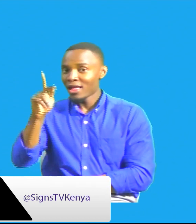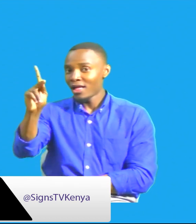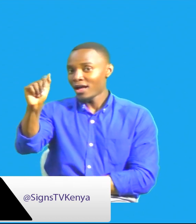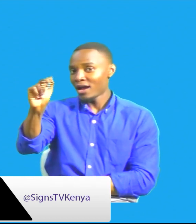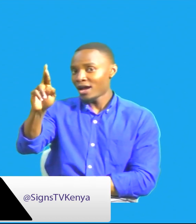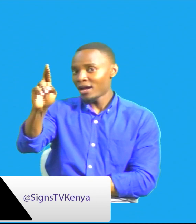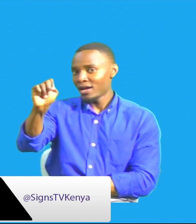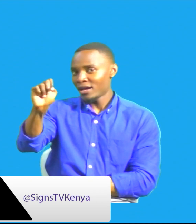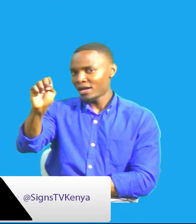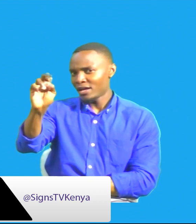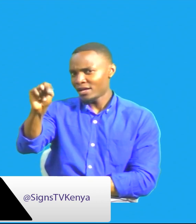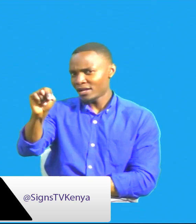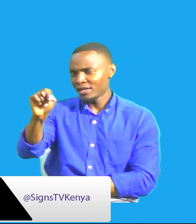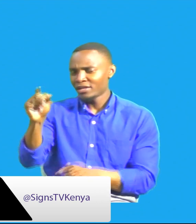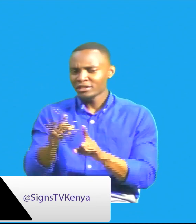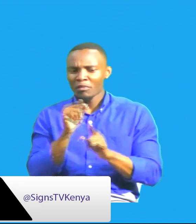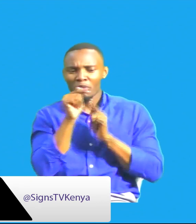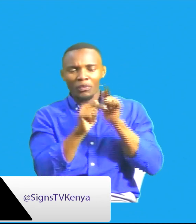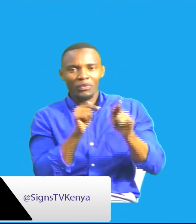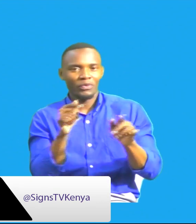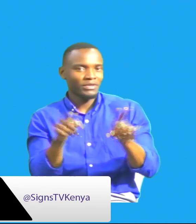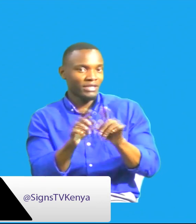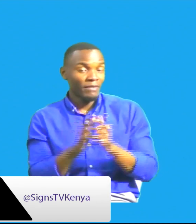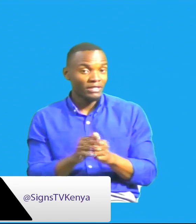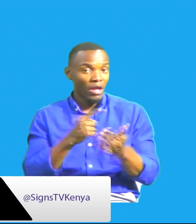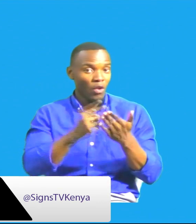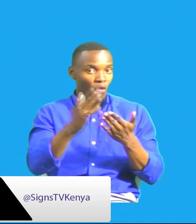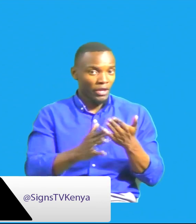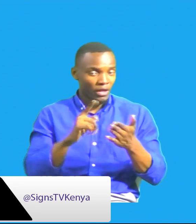anakurudishianga tu maneno kwa maneno tu in a very sarcastic way. So over the weekend,